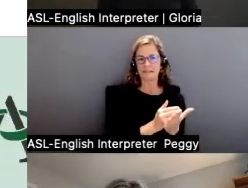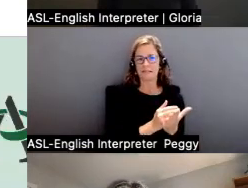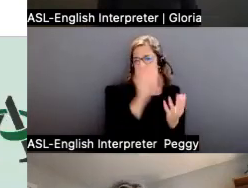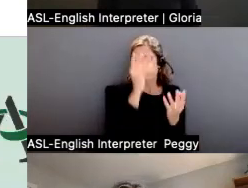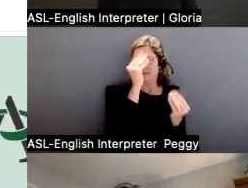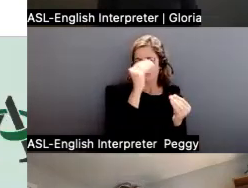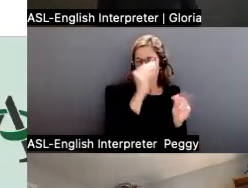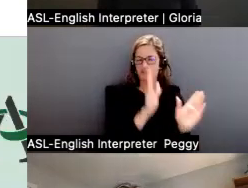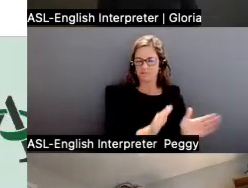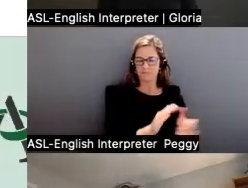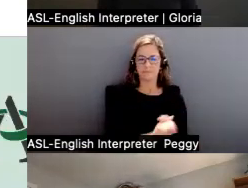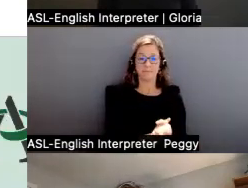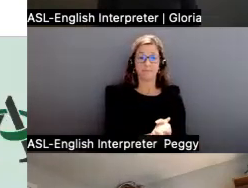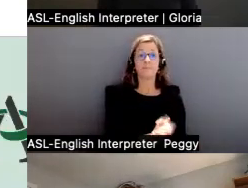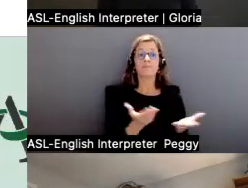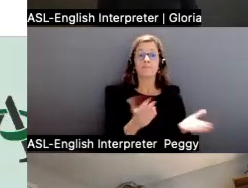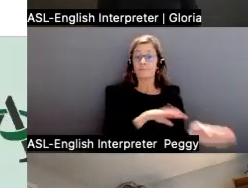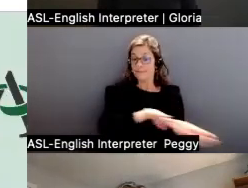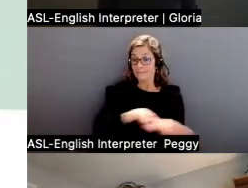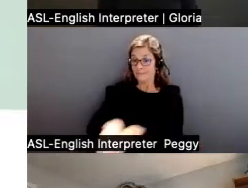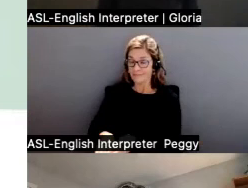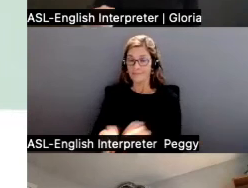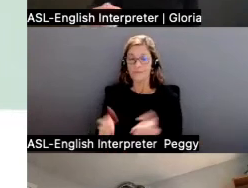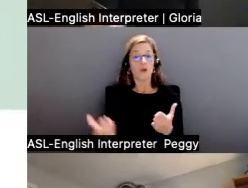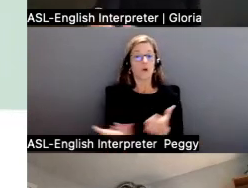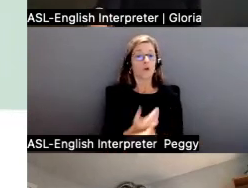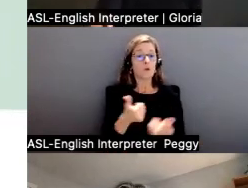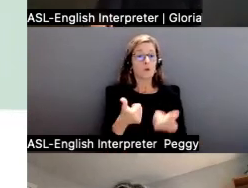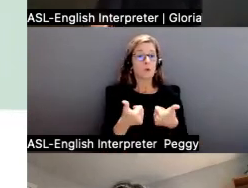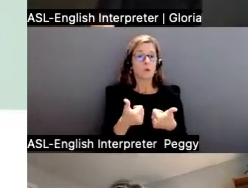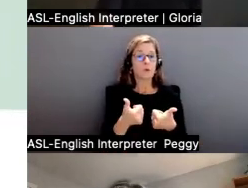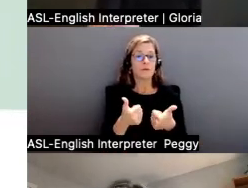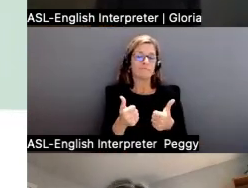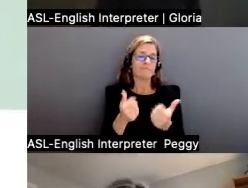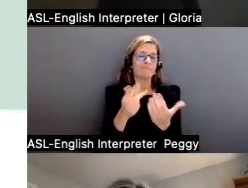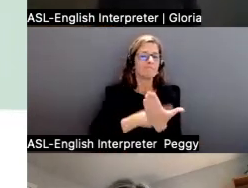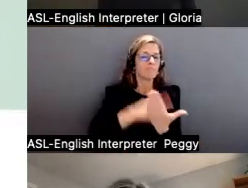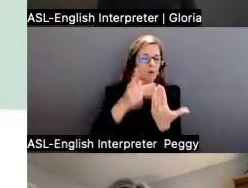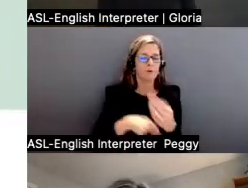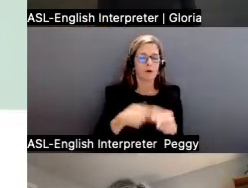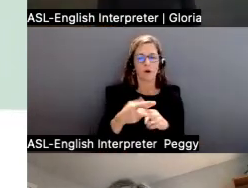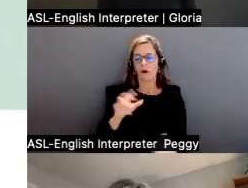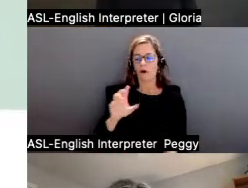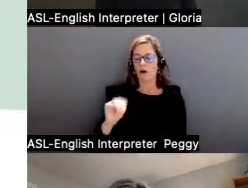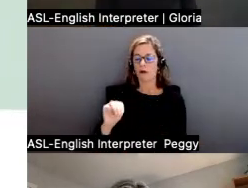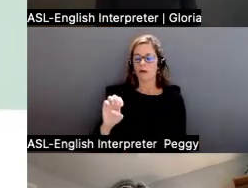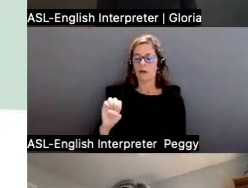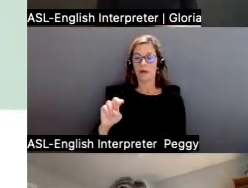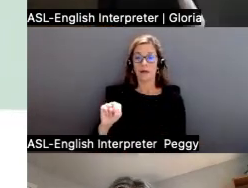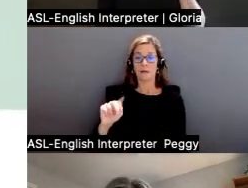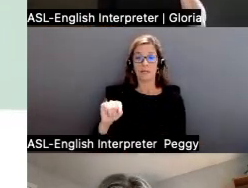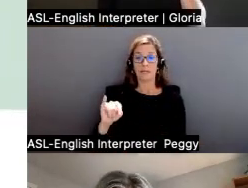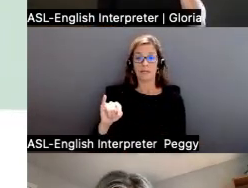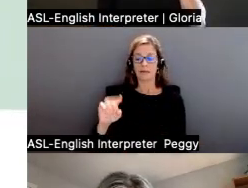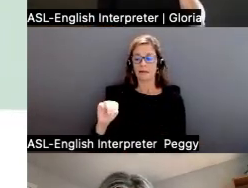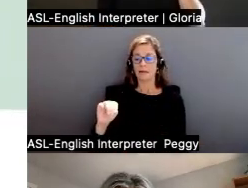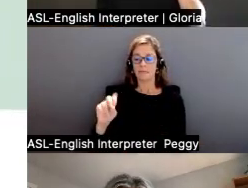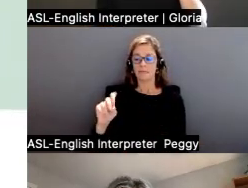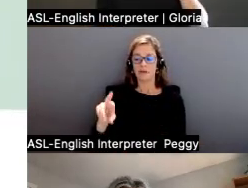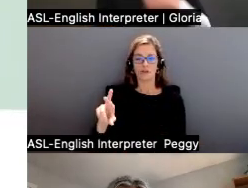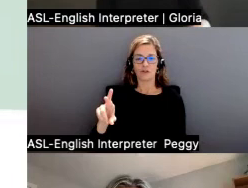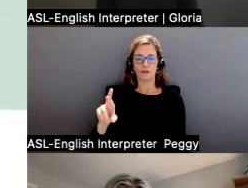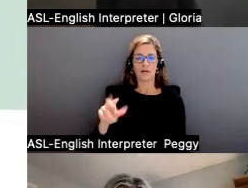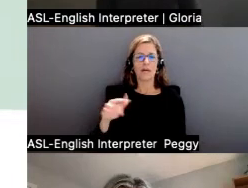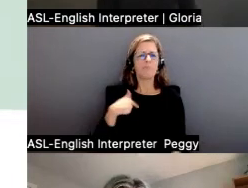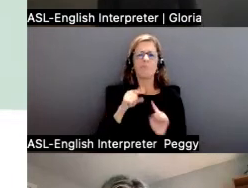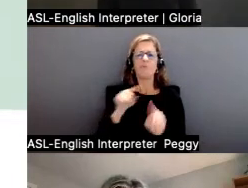Mentimeter. And the Mentimeter is a tool that I have seen actually somebody present at a conference. What I loved about this tool